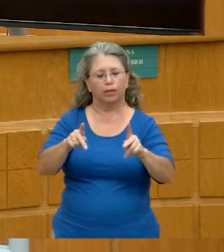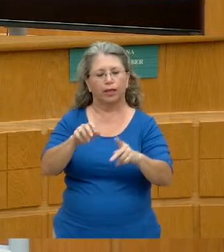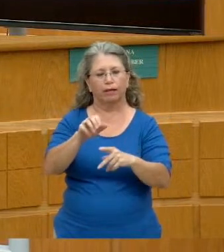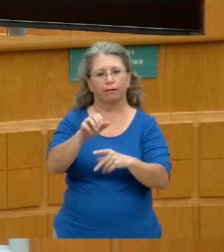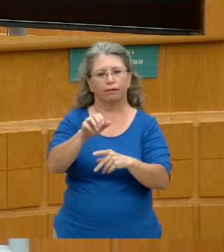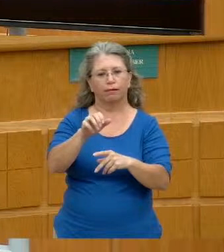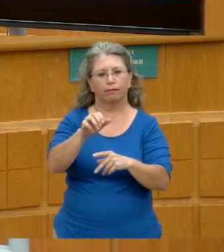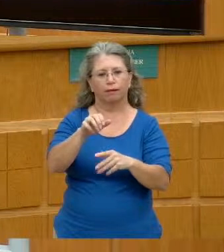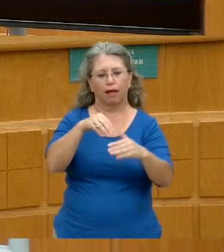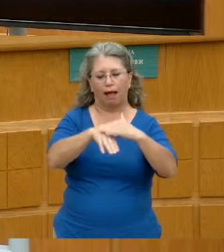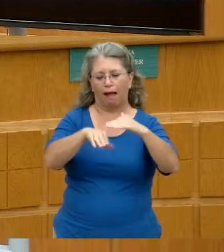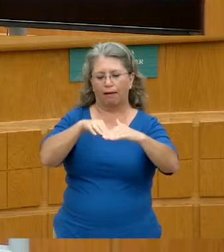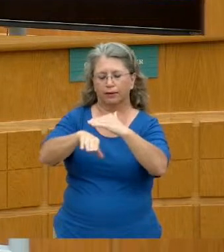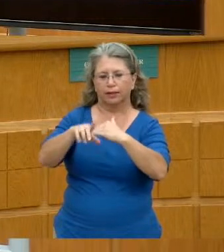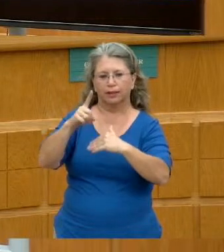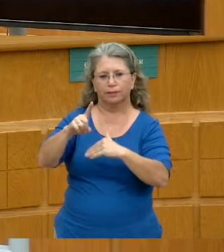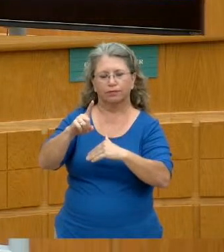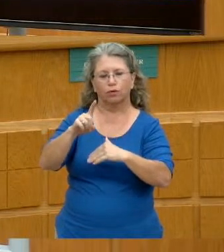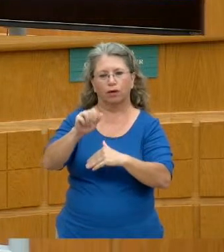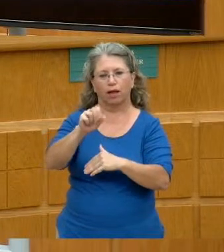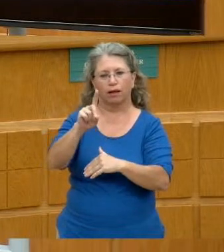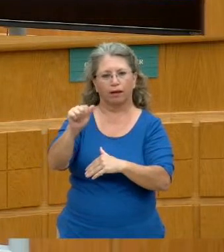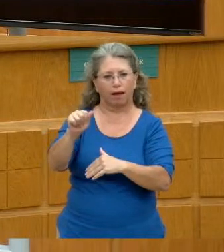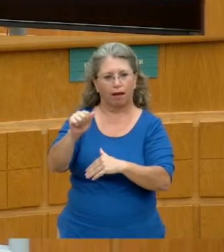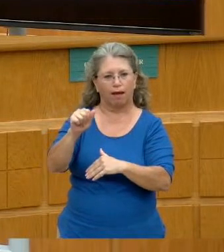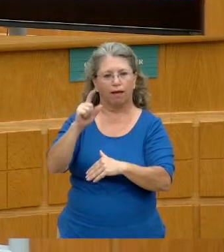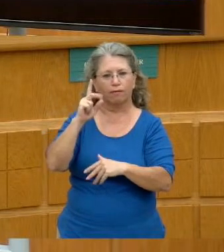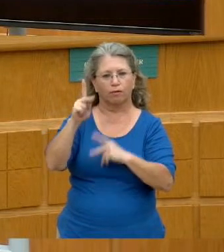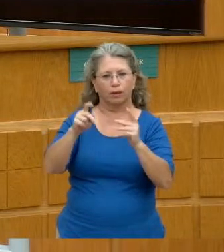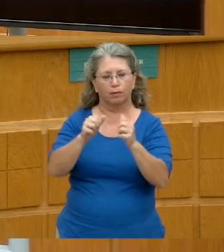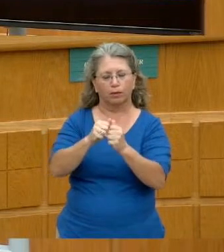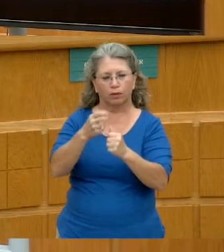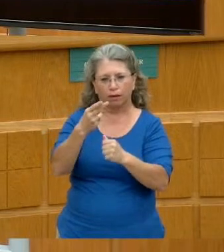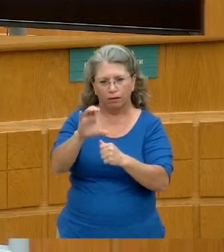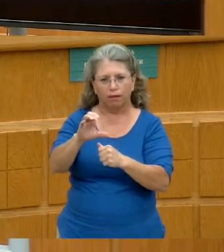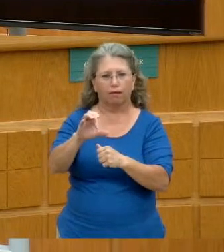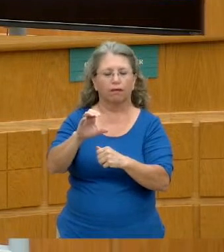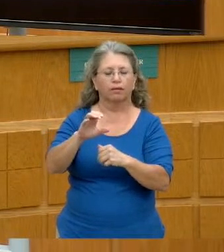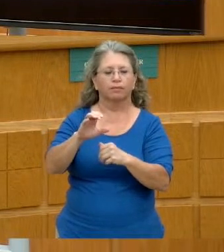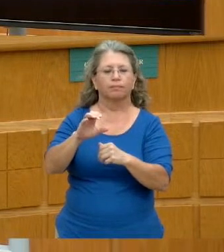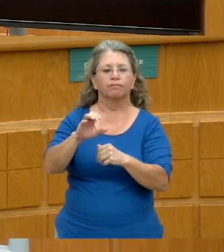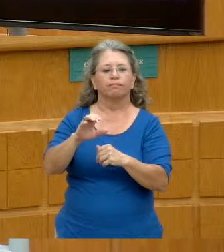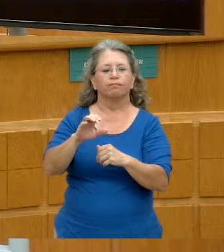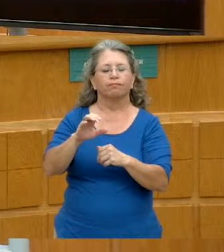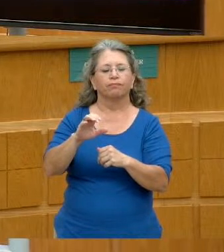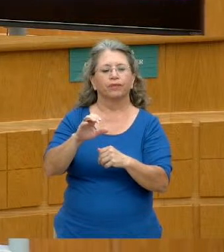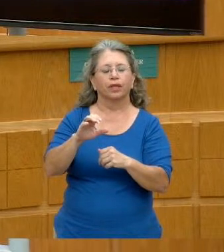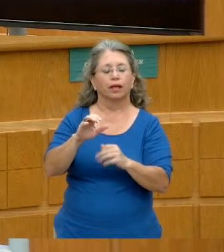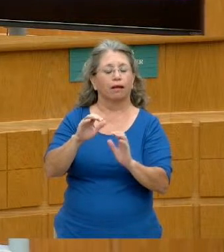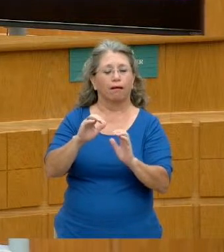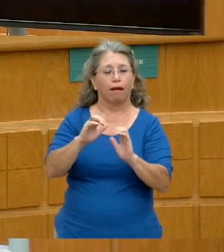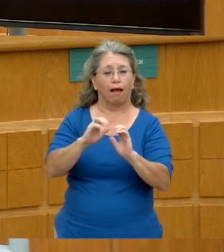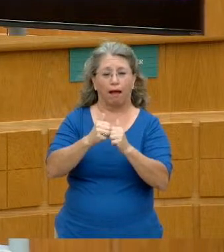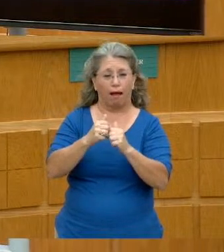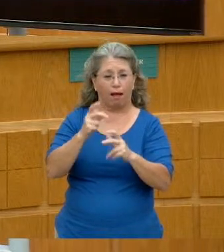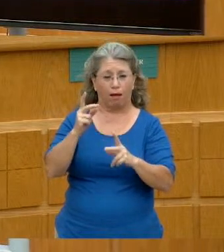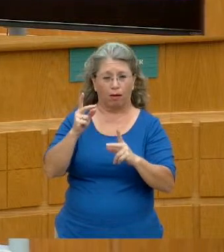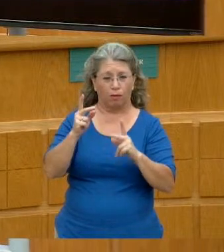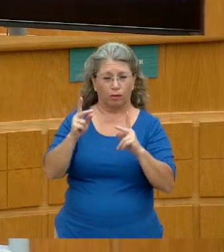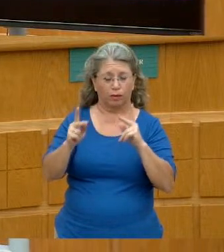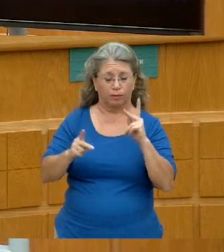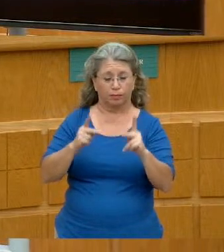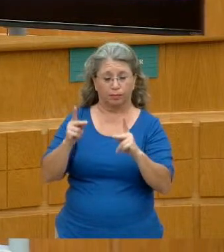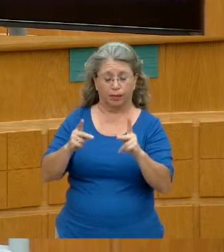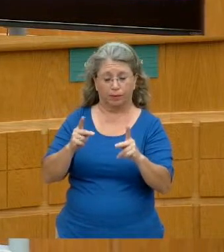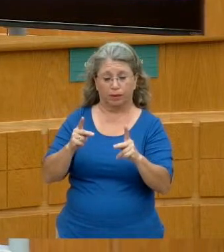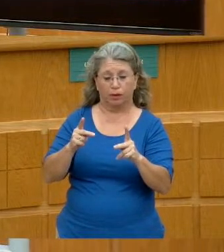accessibility for those that are ADA handicapped. And so the way persons that are in a vehicle